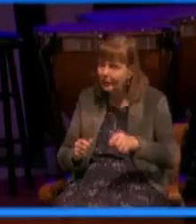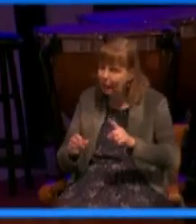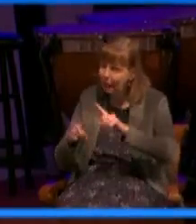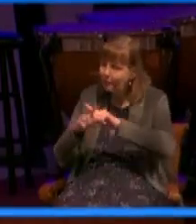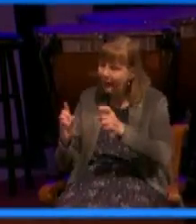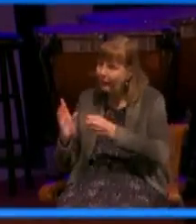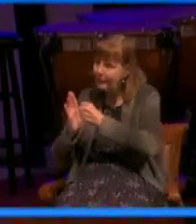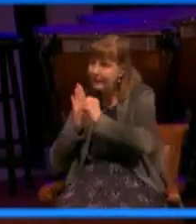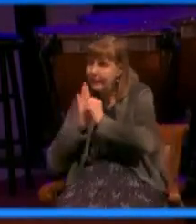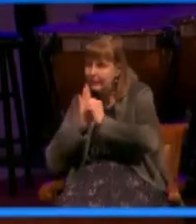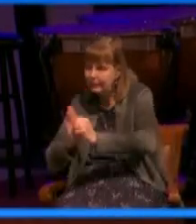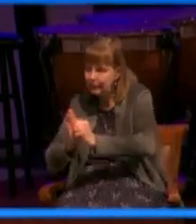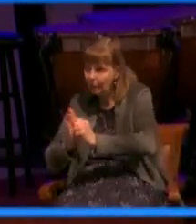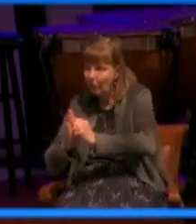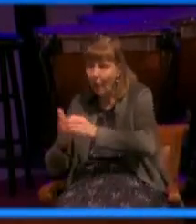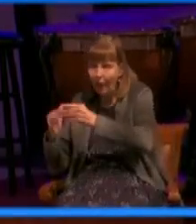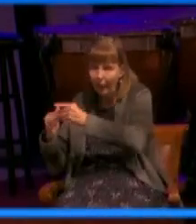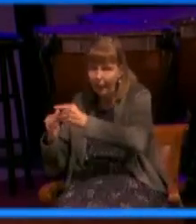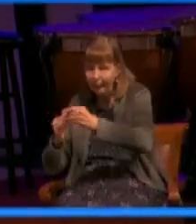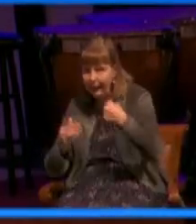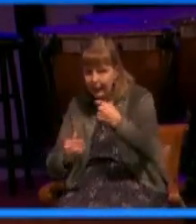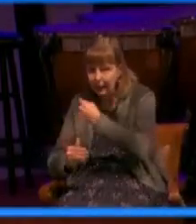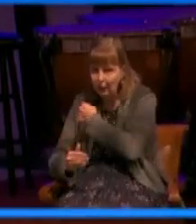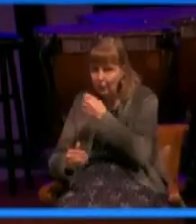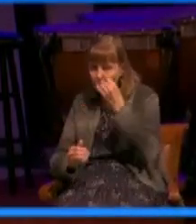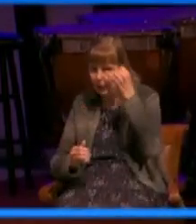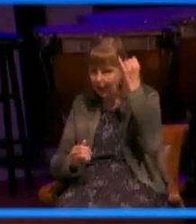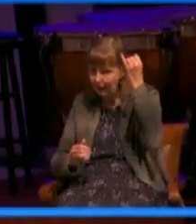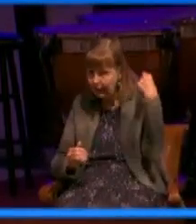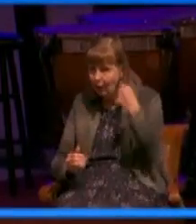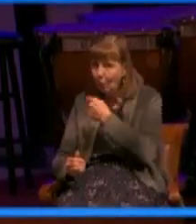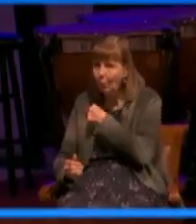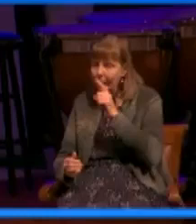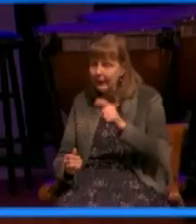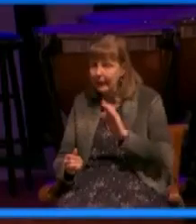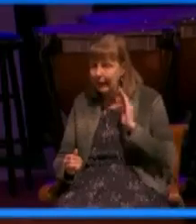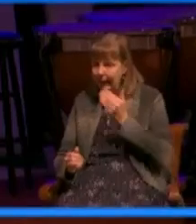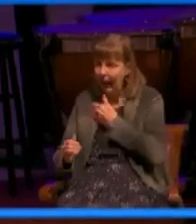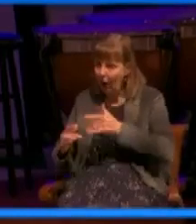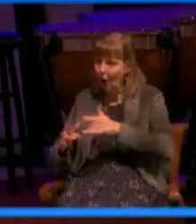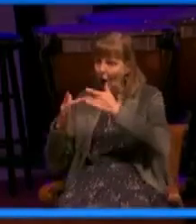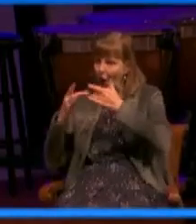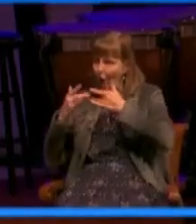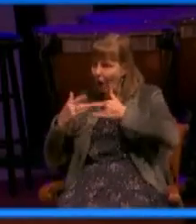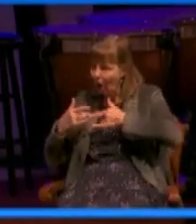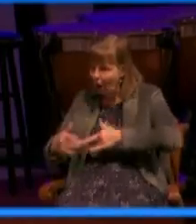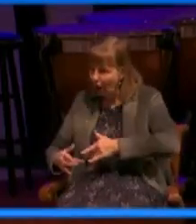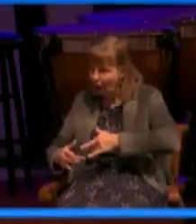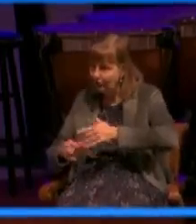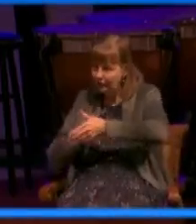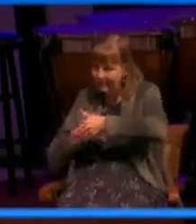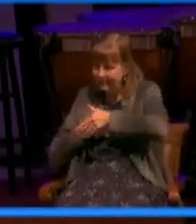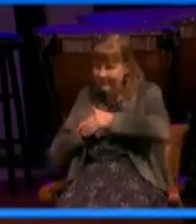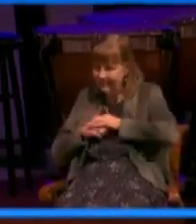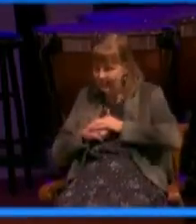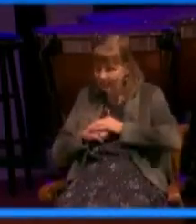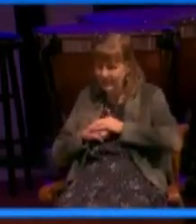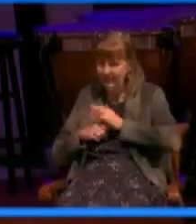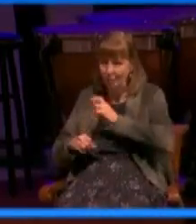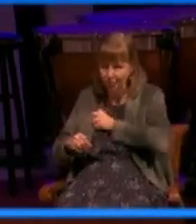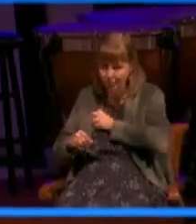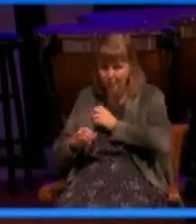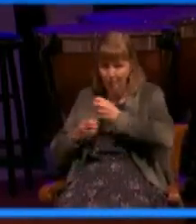our heart to be cut away. We need our sin to be cut away. We need salvation. We need rescuing. We need